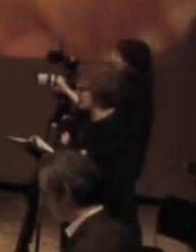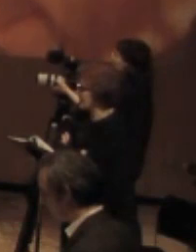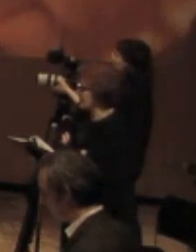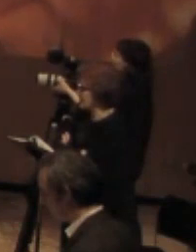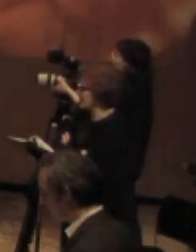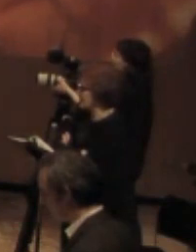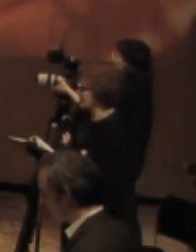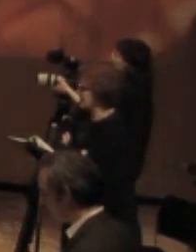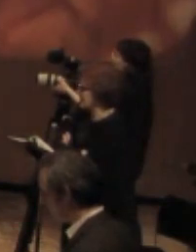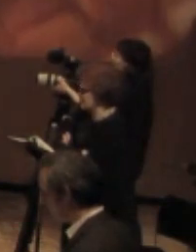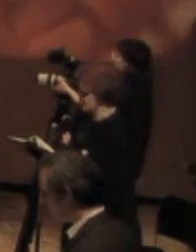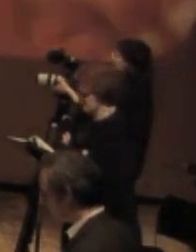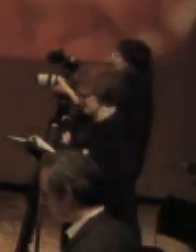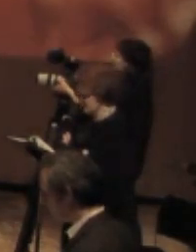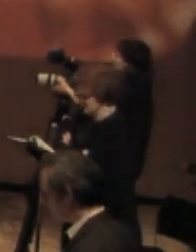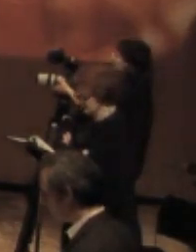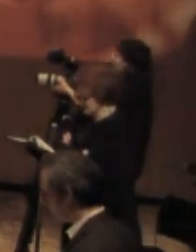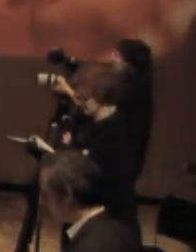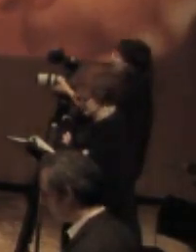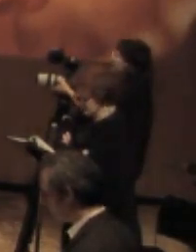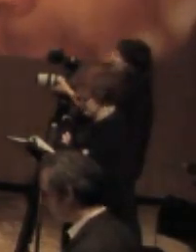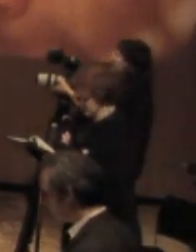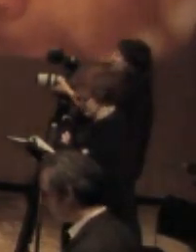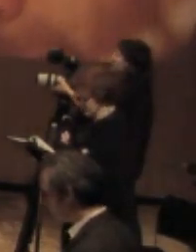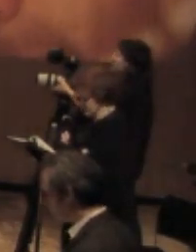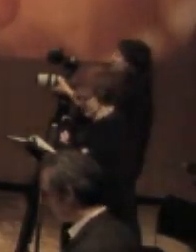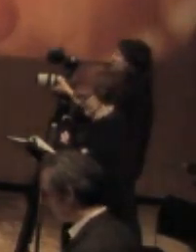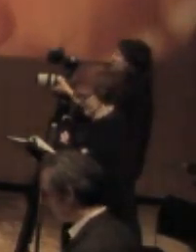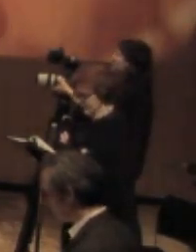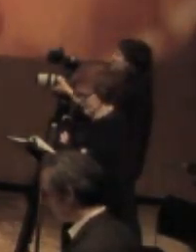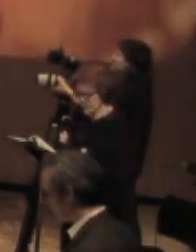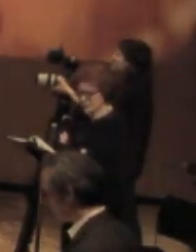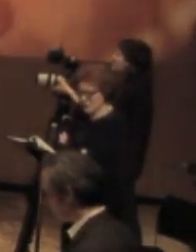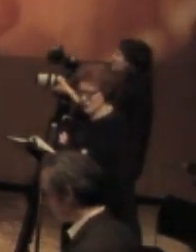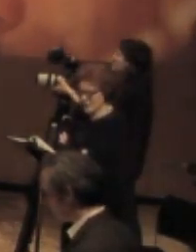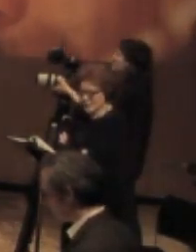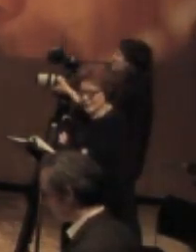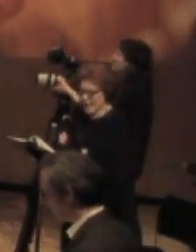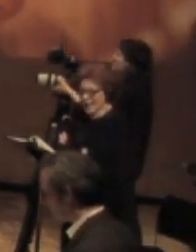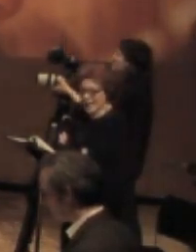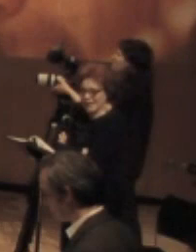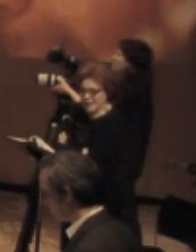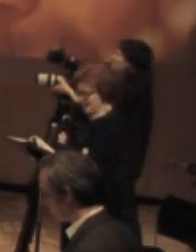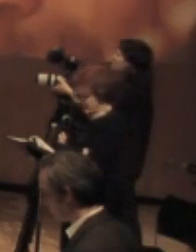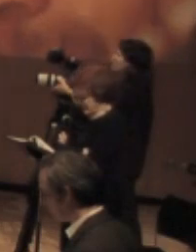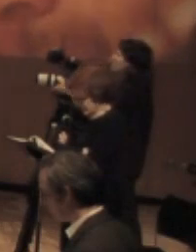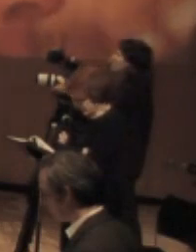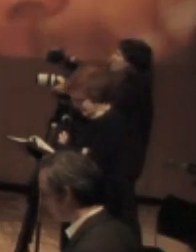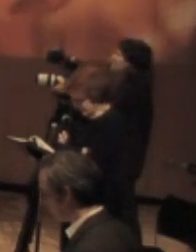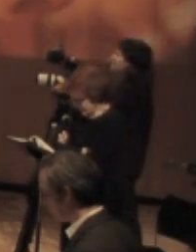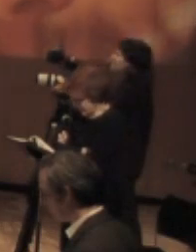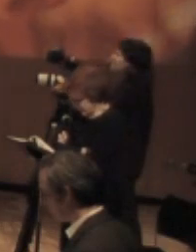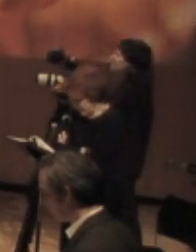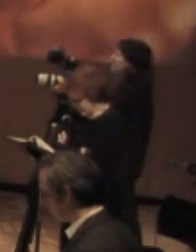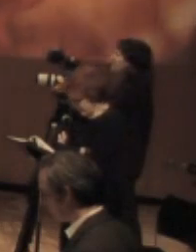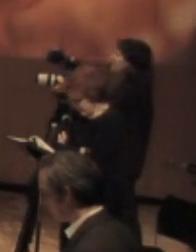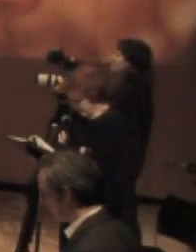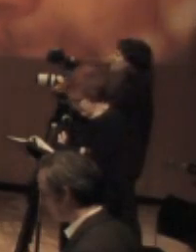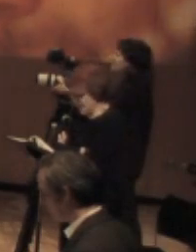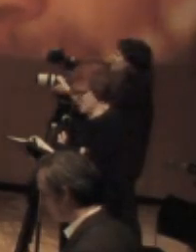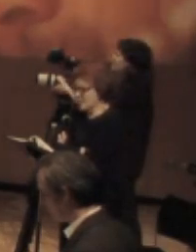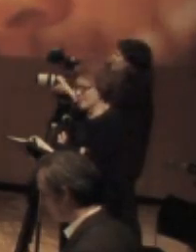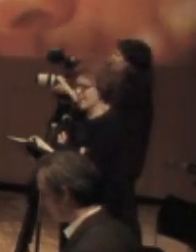had to come they called your eyes eyes and she was just lying there your